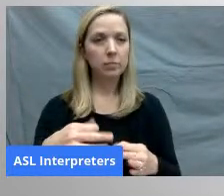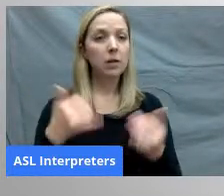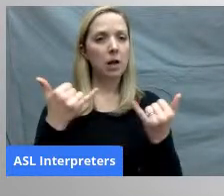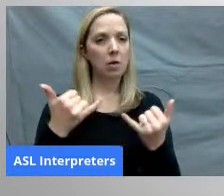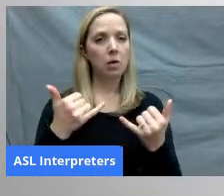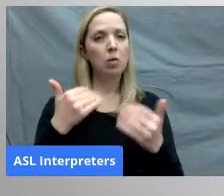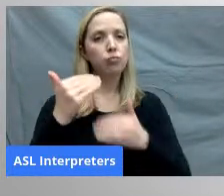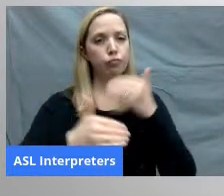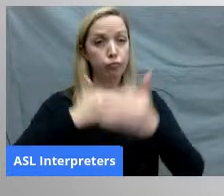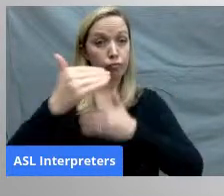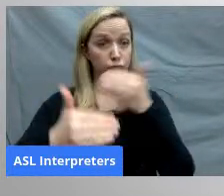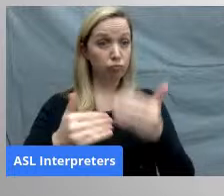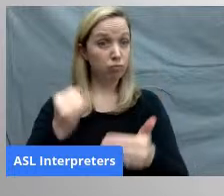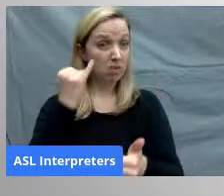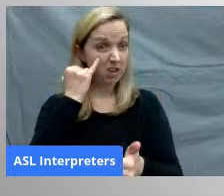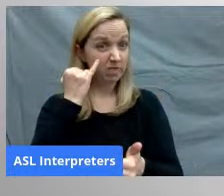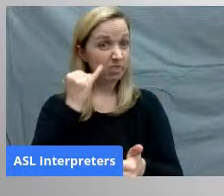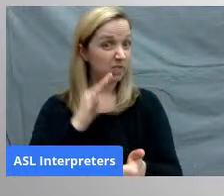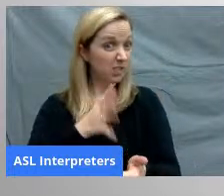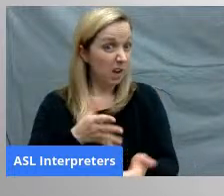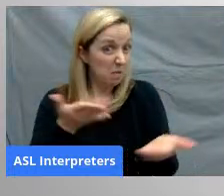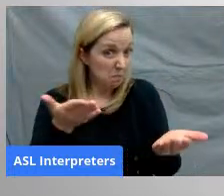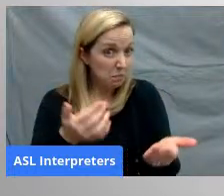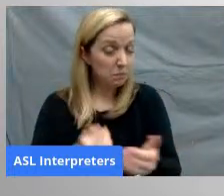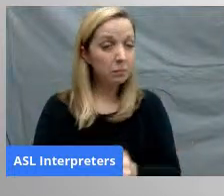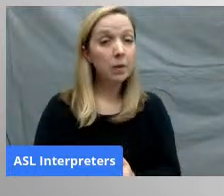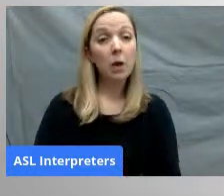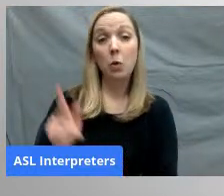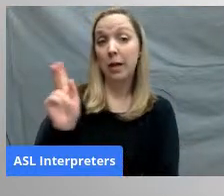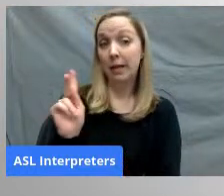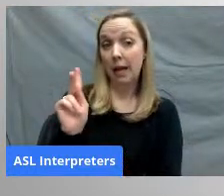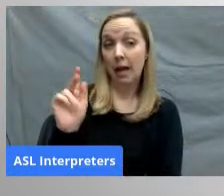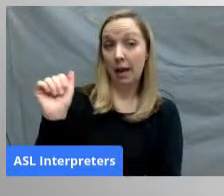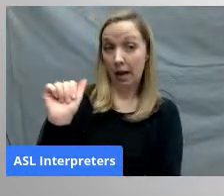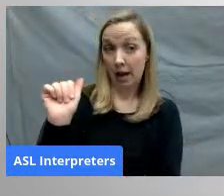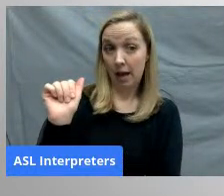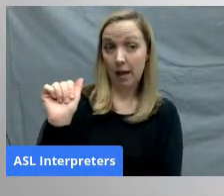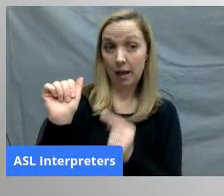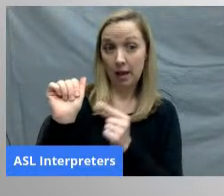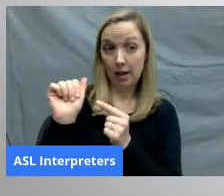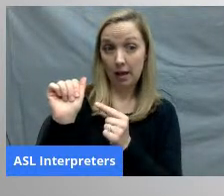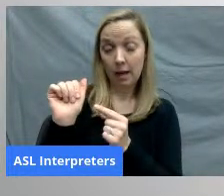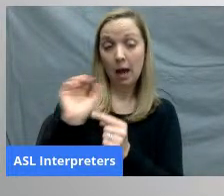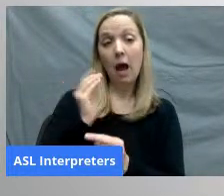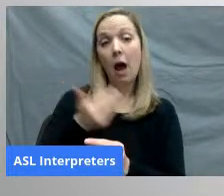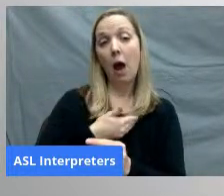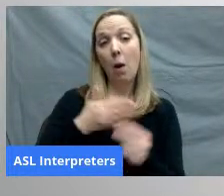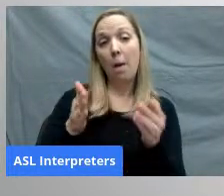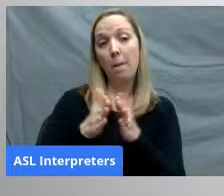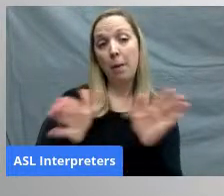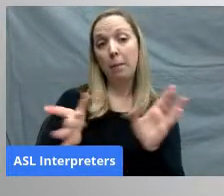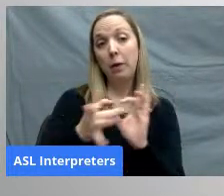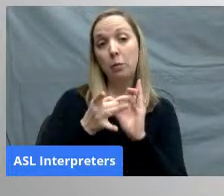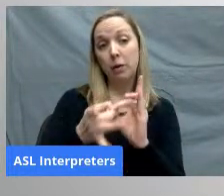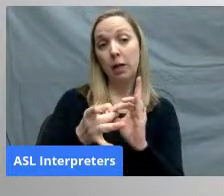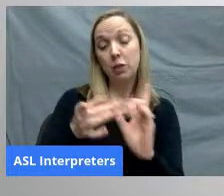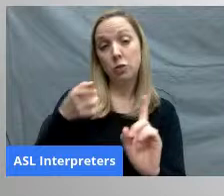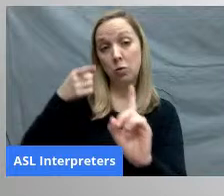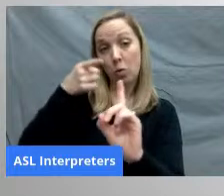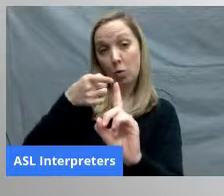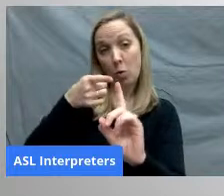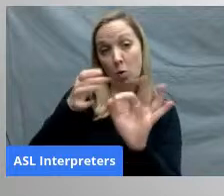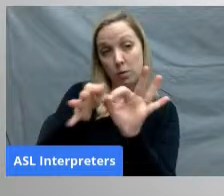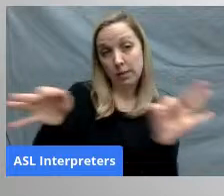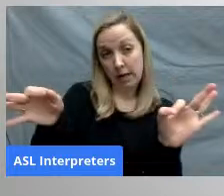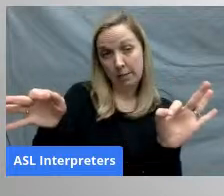now, if I may. So first of all, KA, which is our public relations goal statement. It's actually